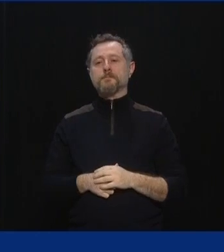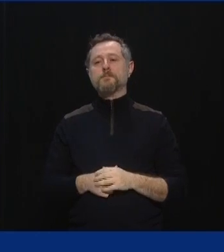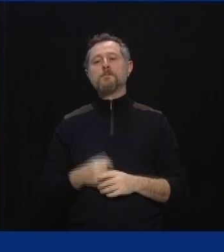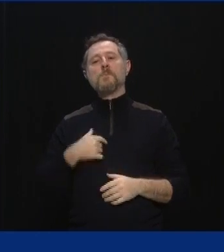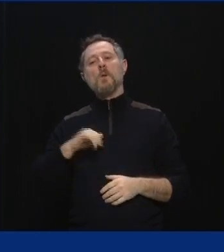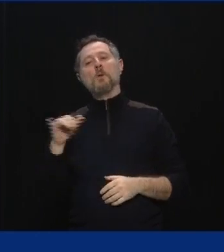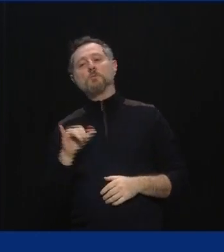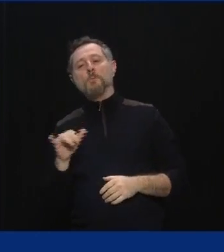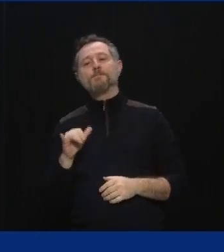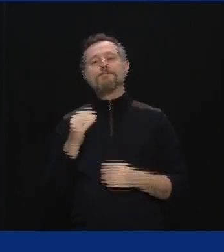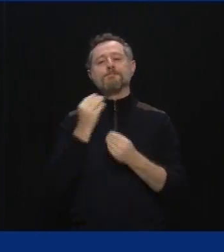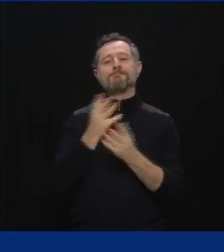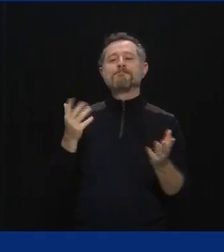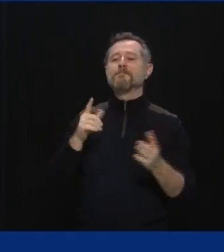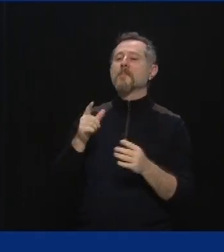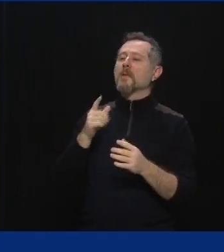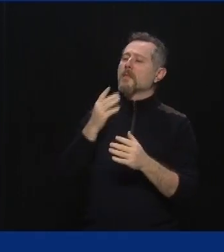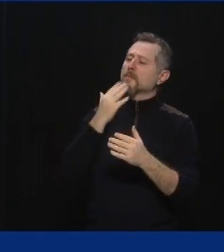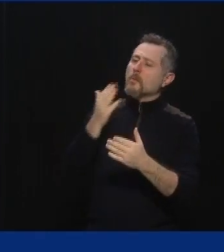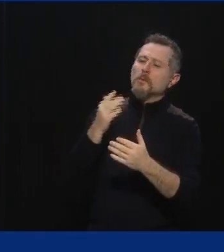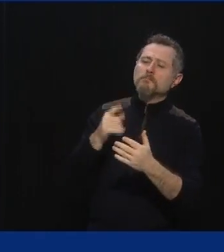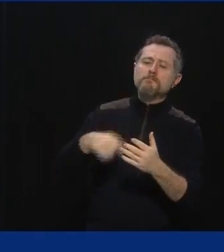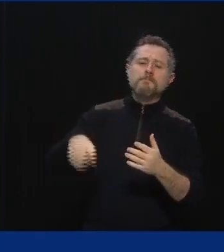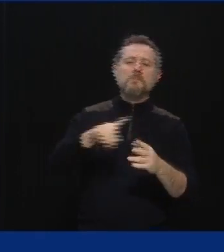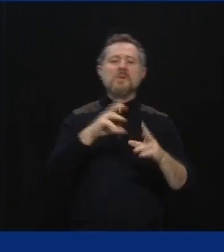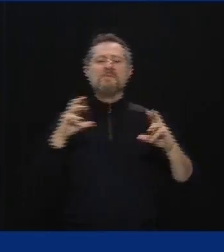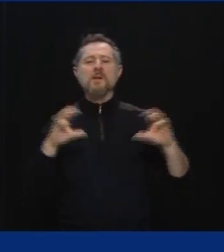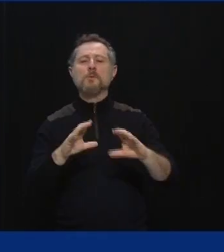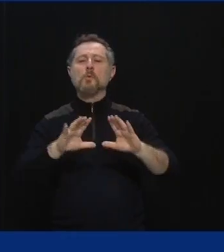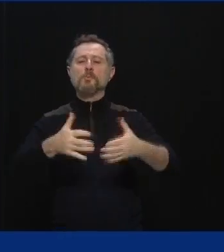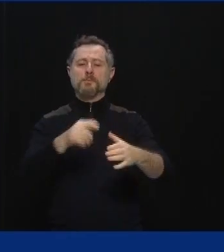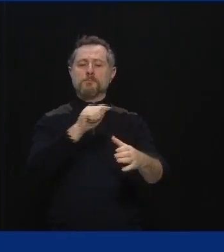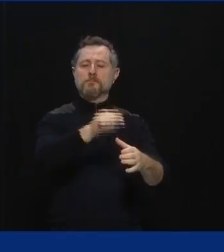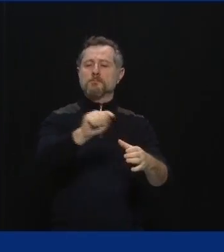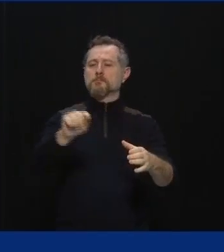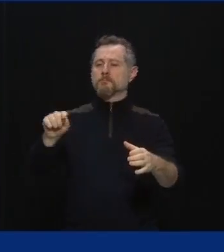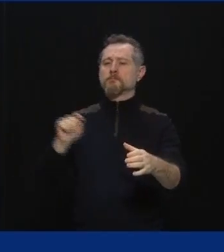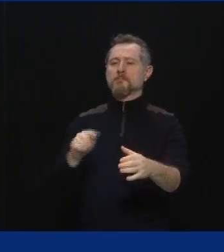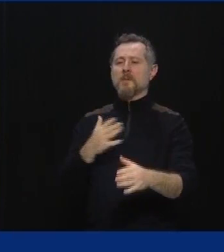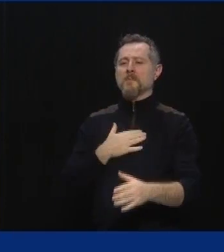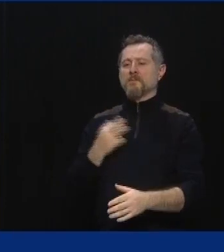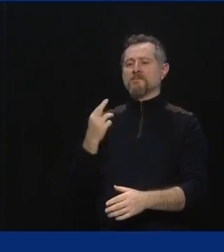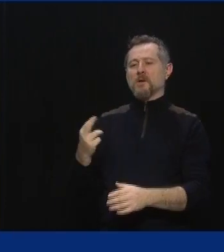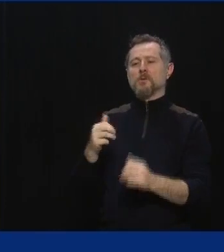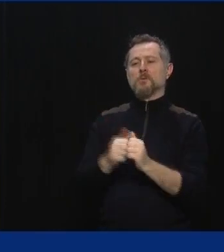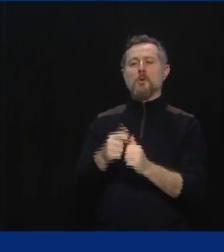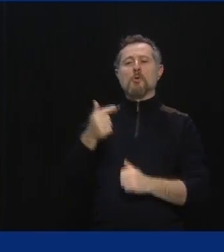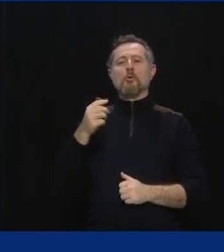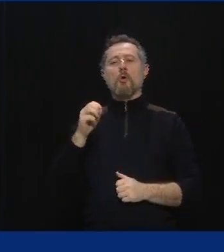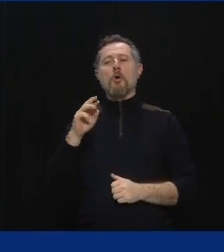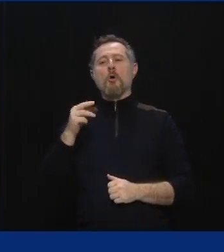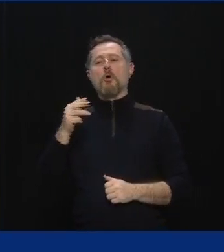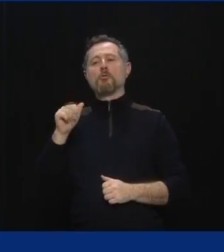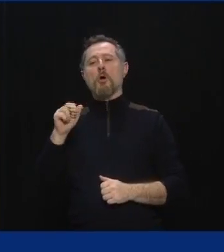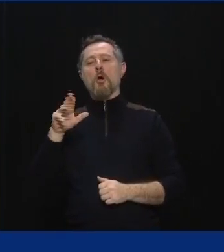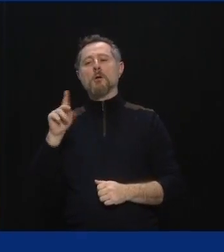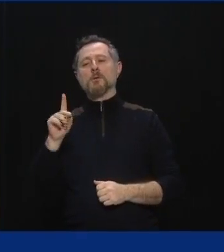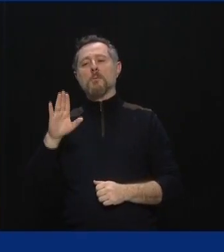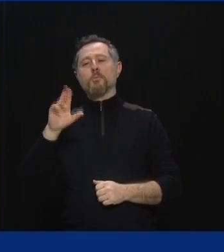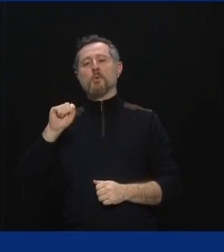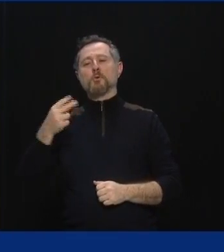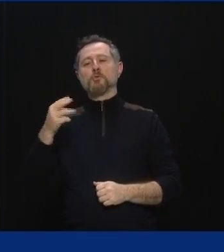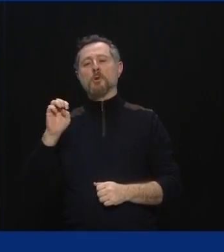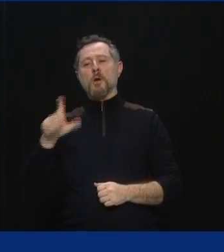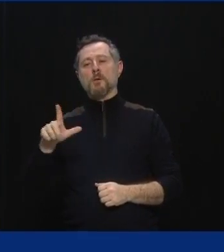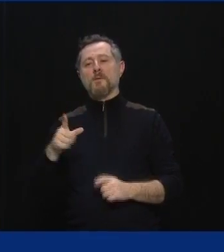do want to thank the Investment Consortium. I want to thank my friend and colleague, Gerard Bouchel from Carlisle. He